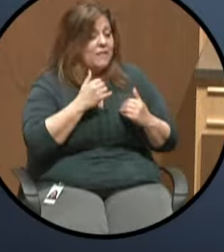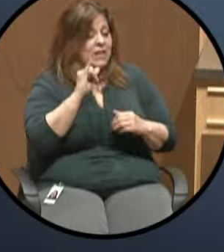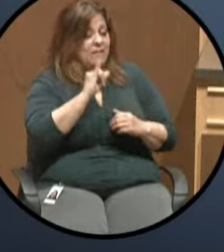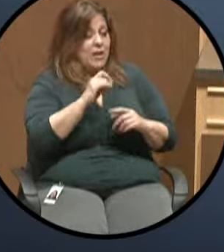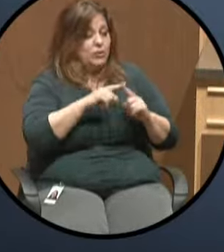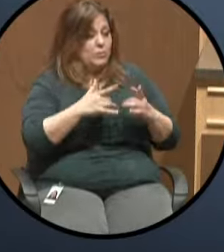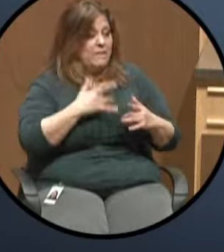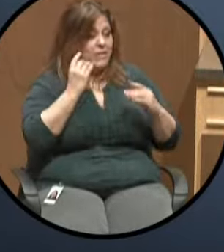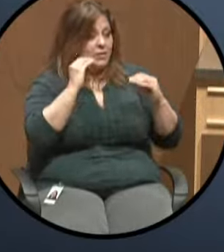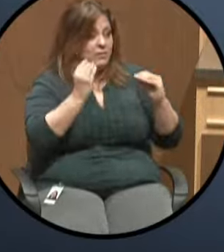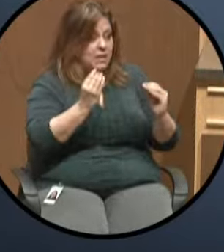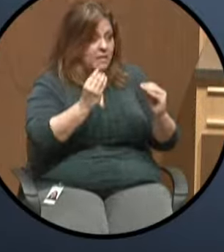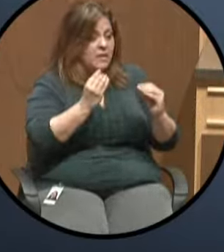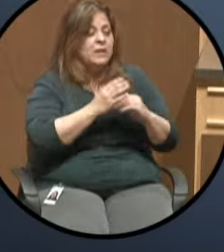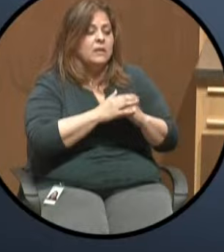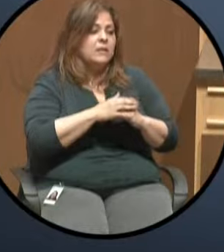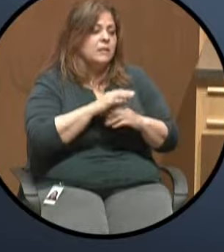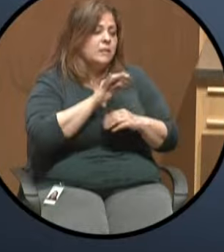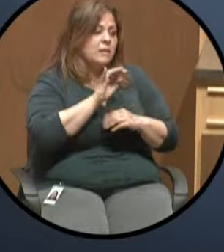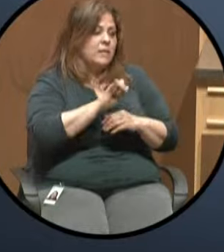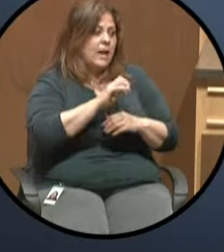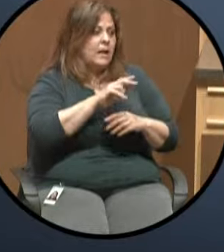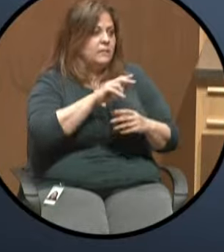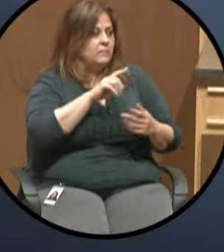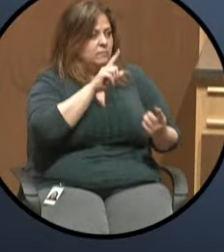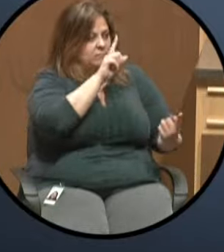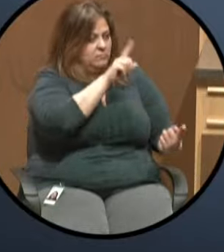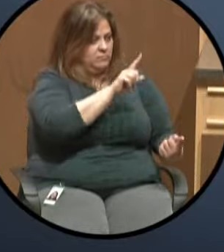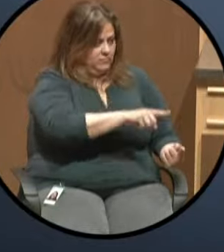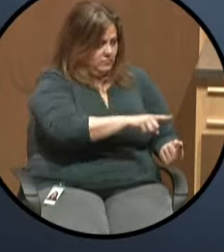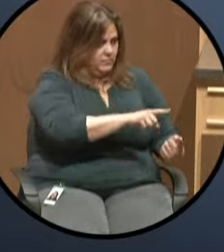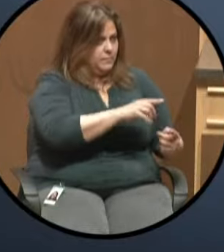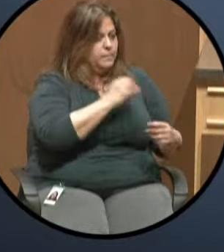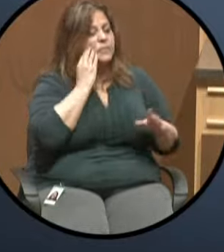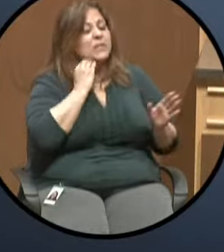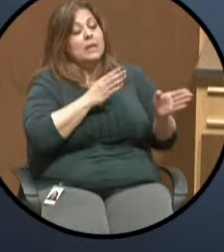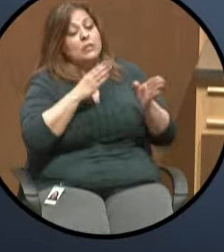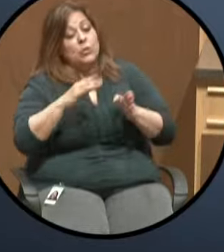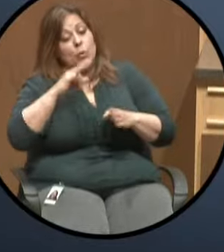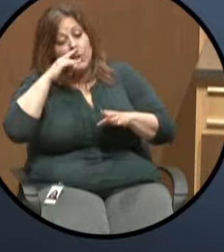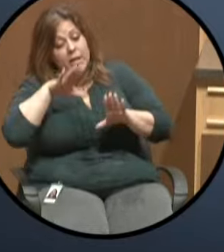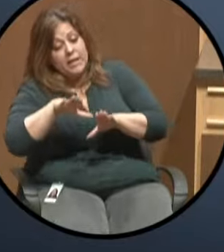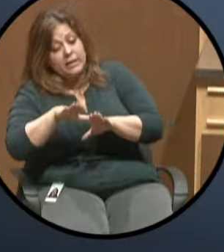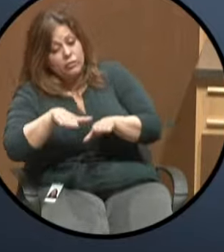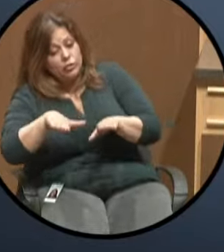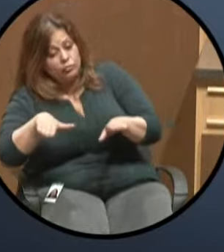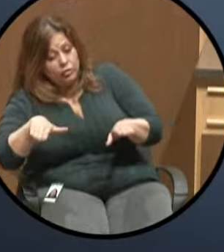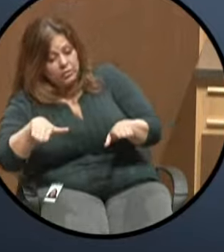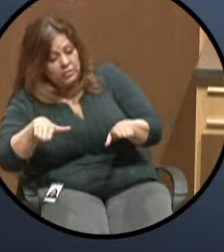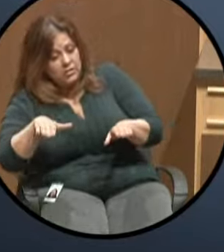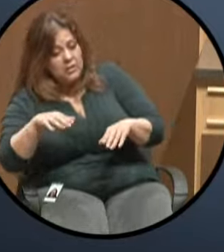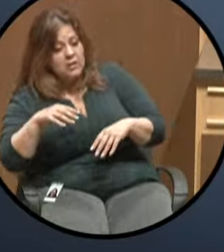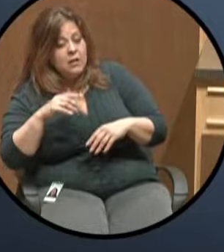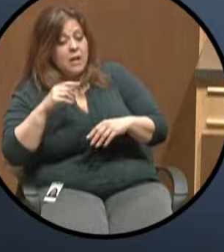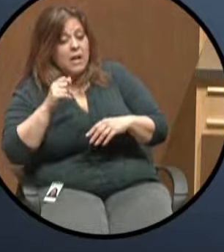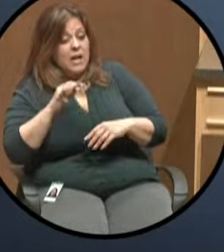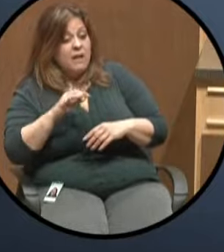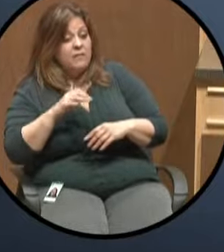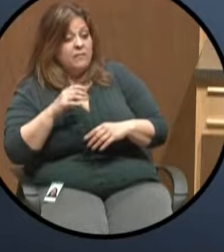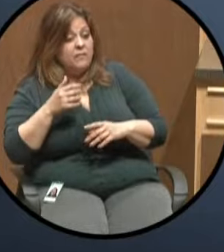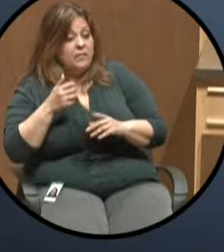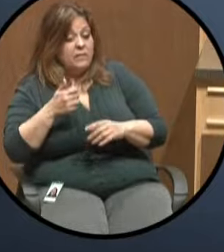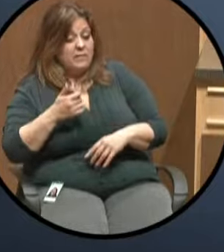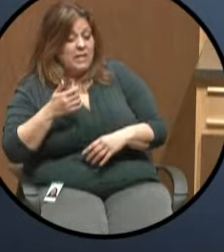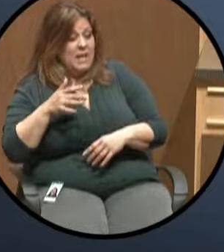second dose. In children, we're actually saying that the rate of symptomatic infection is pretty